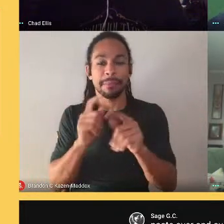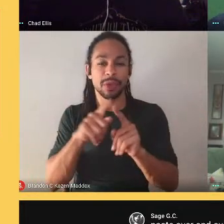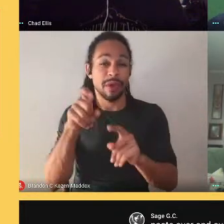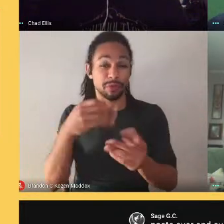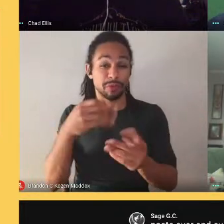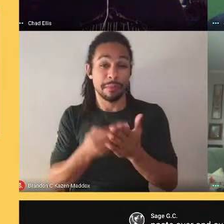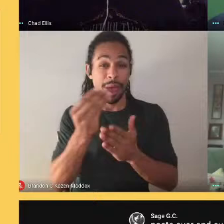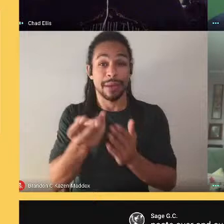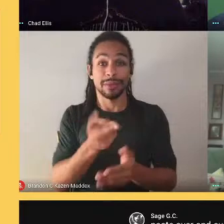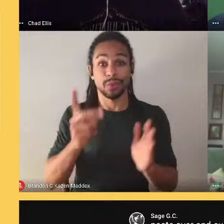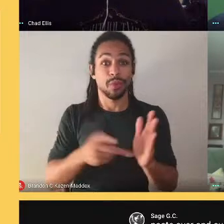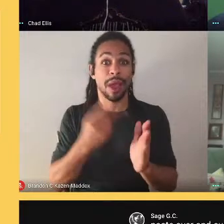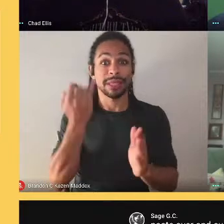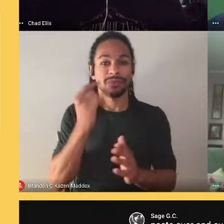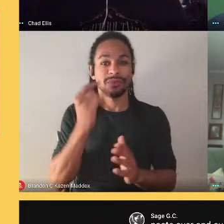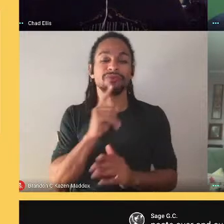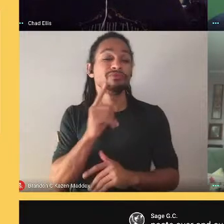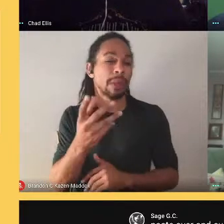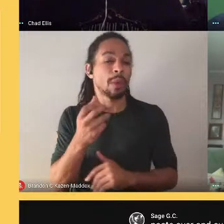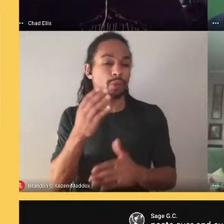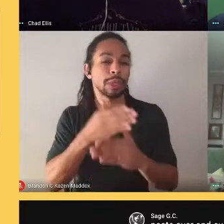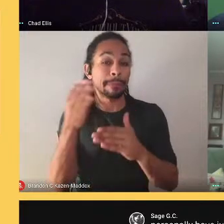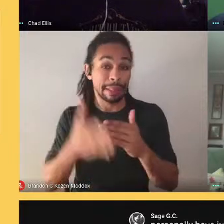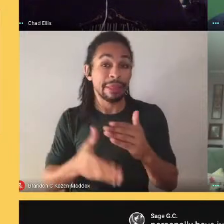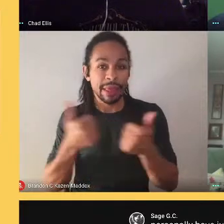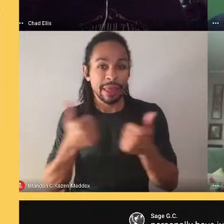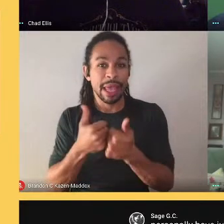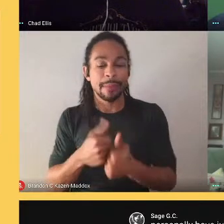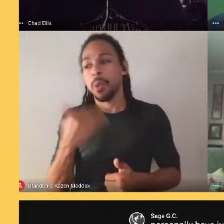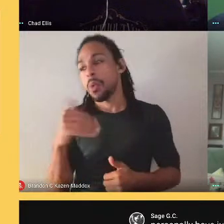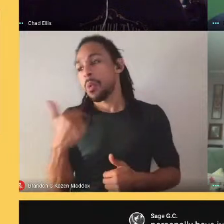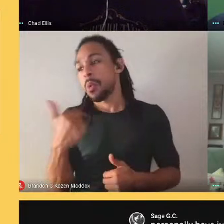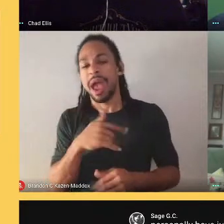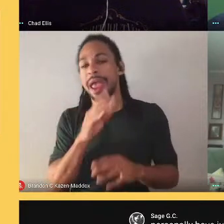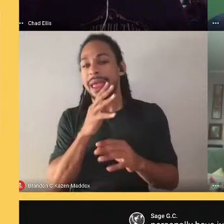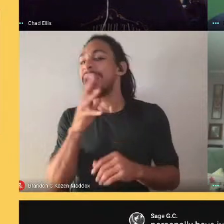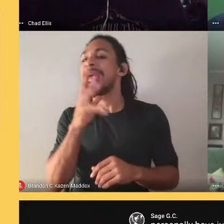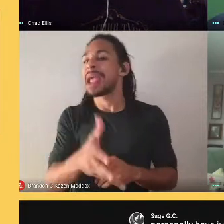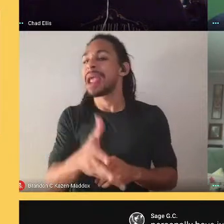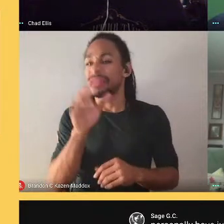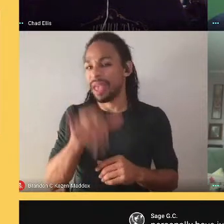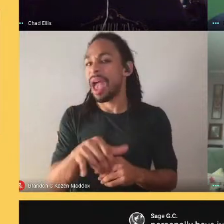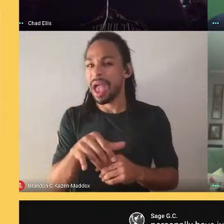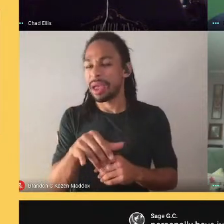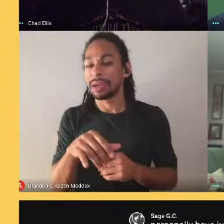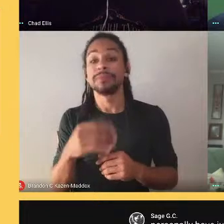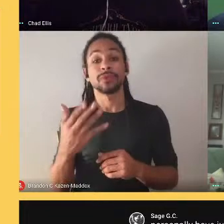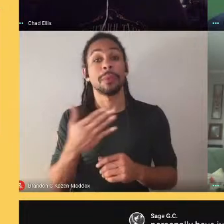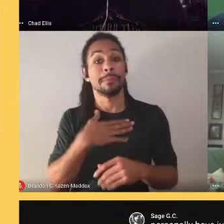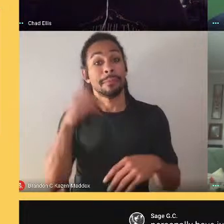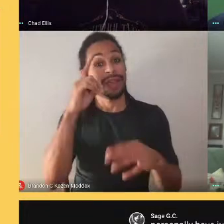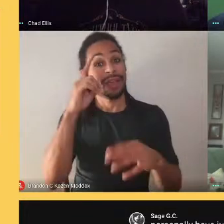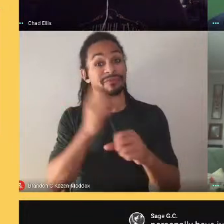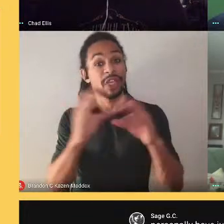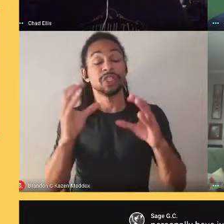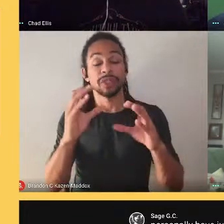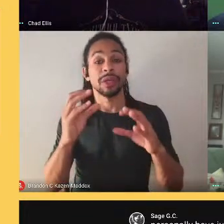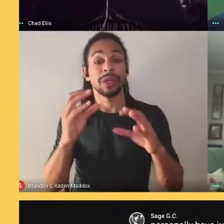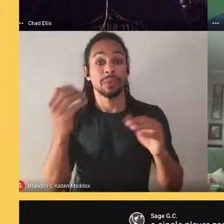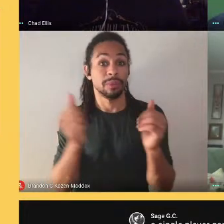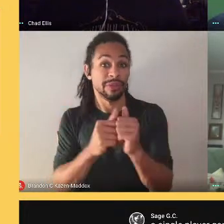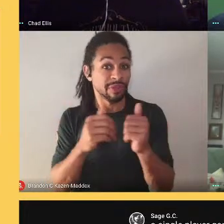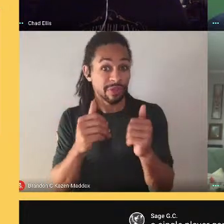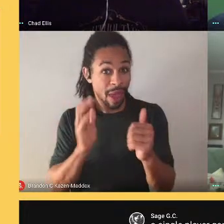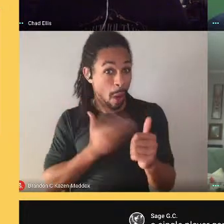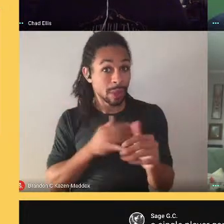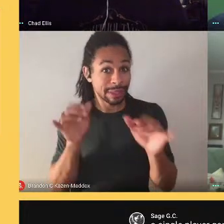actually complete it. I've always hated that. And so my vision with the system for that was to make it about